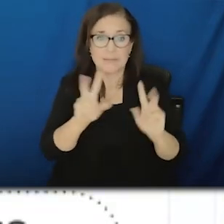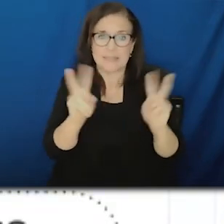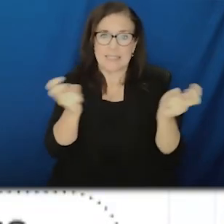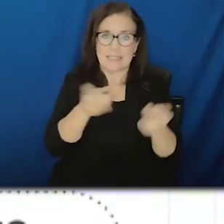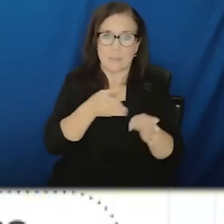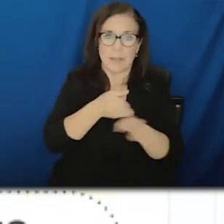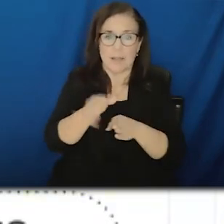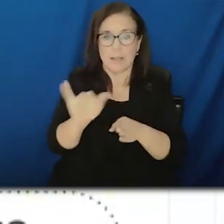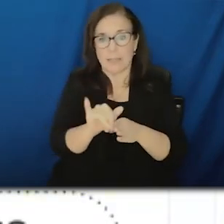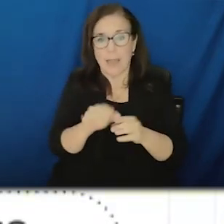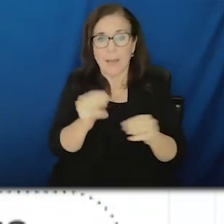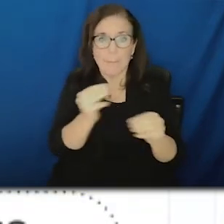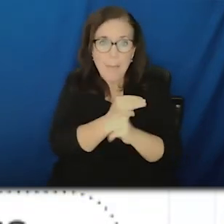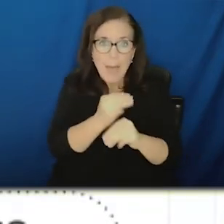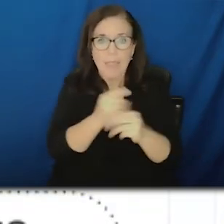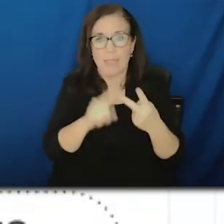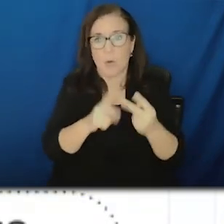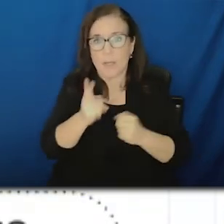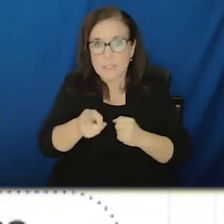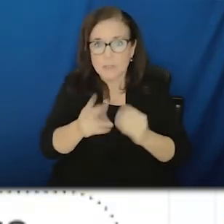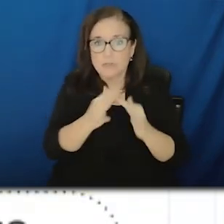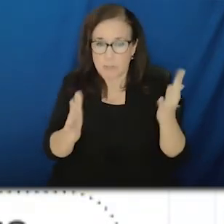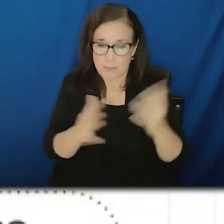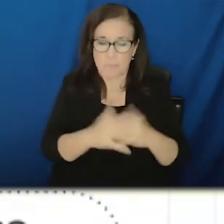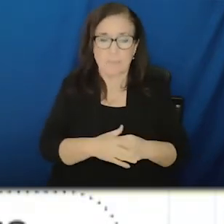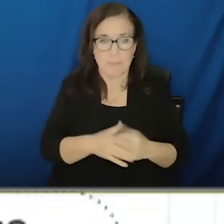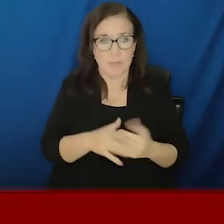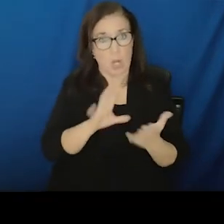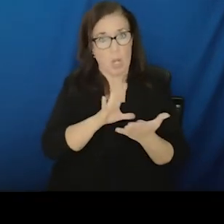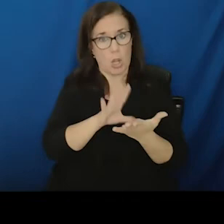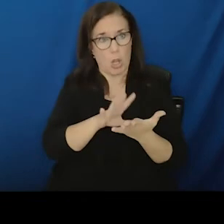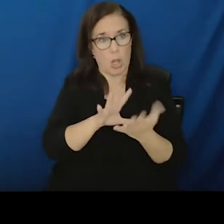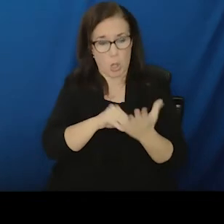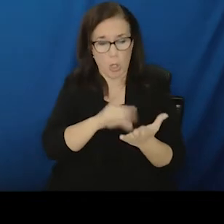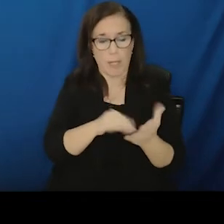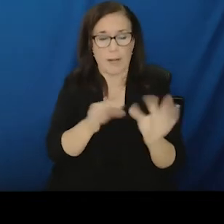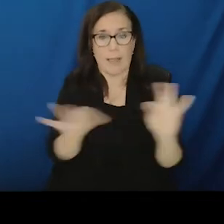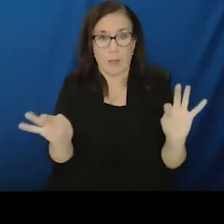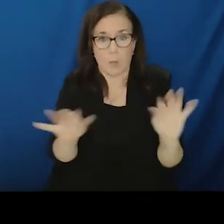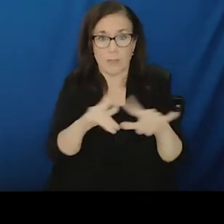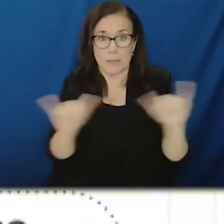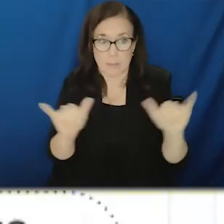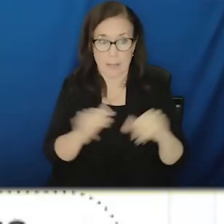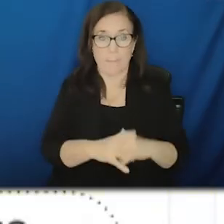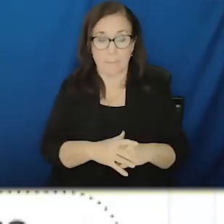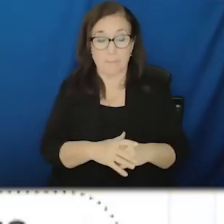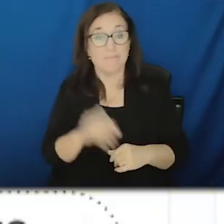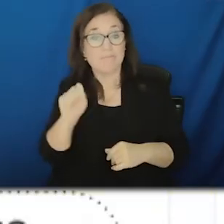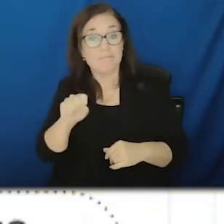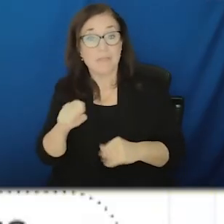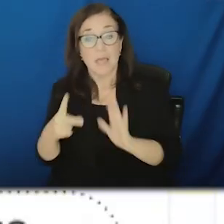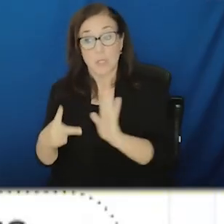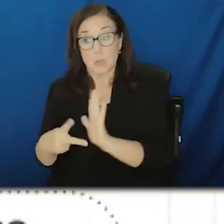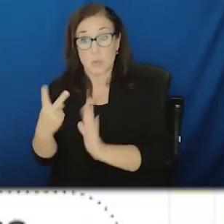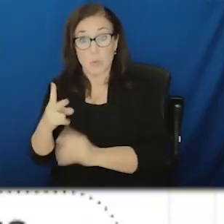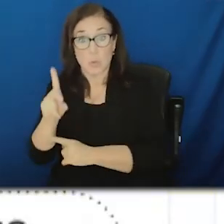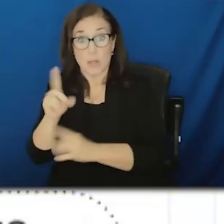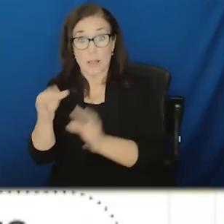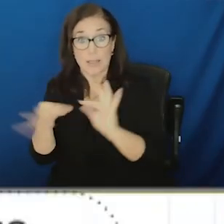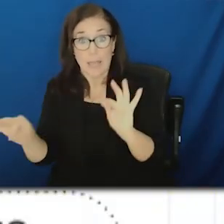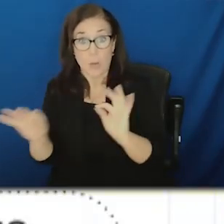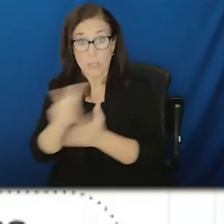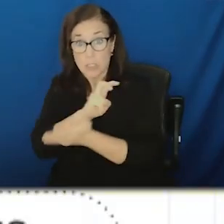unequivocally and without reservation, we can say that dual language immersion is the gold standard for